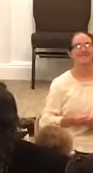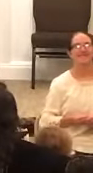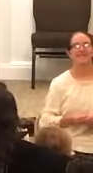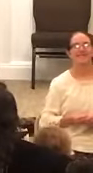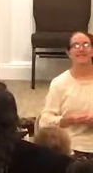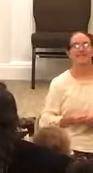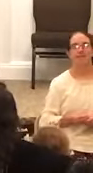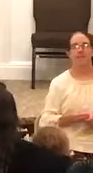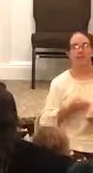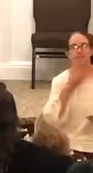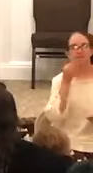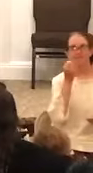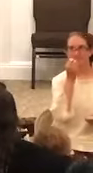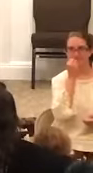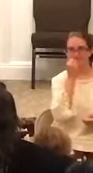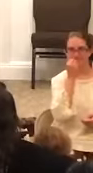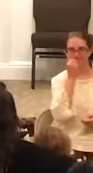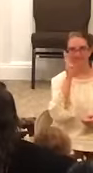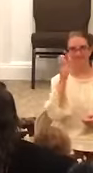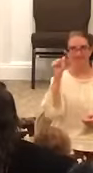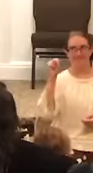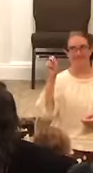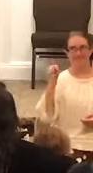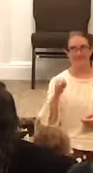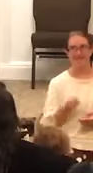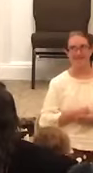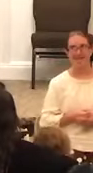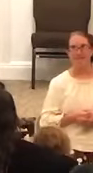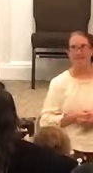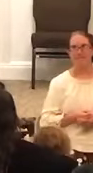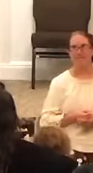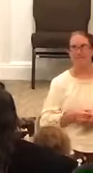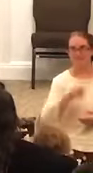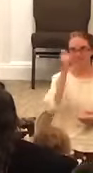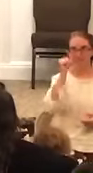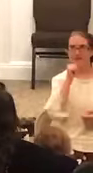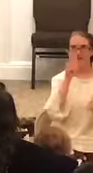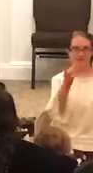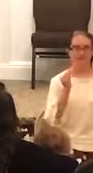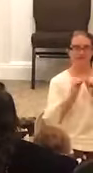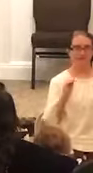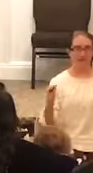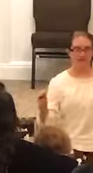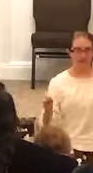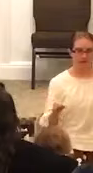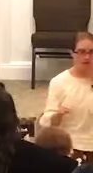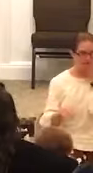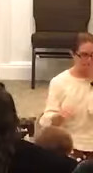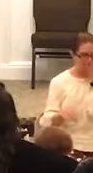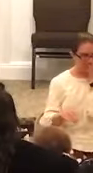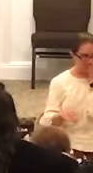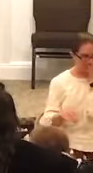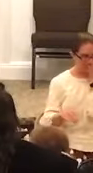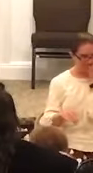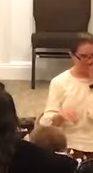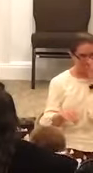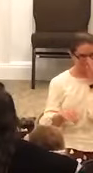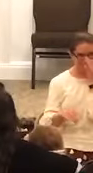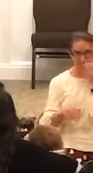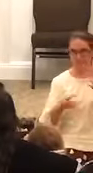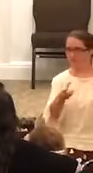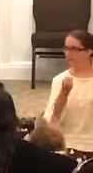You do better than just go home and eat beans. Hallelujah. Because you didn't get anything. All you got was a handshake that you